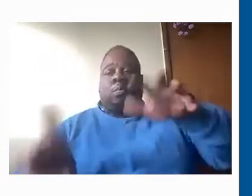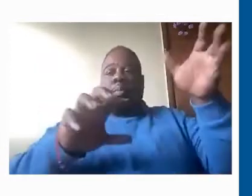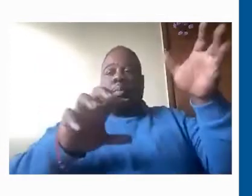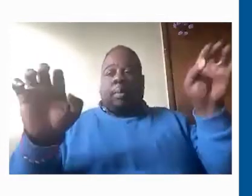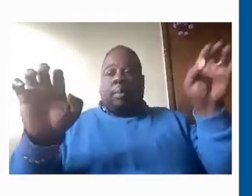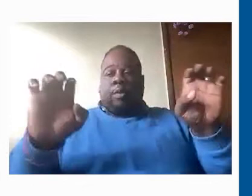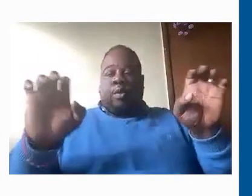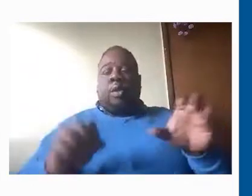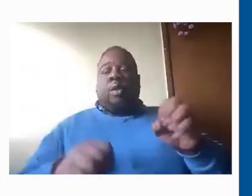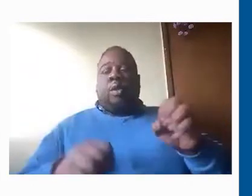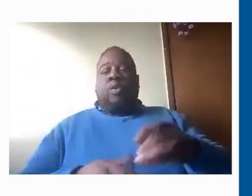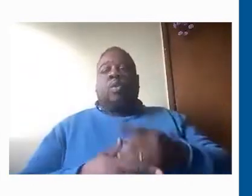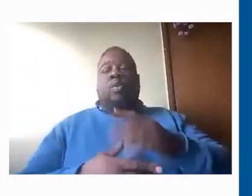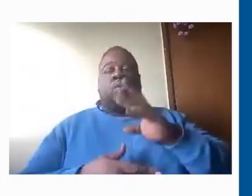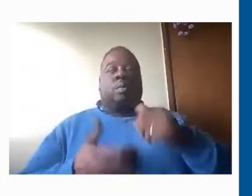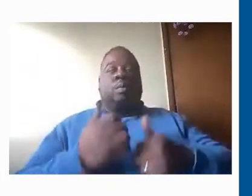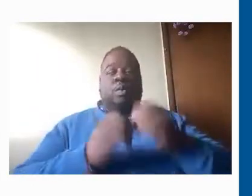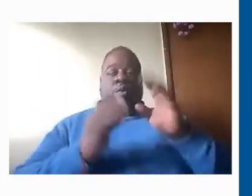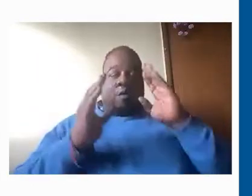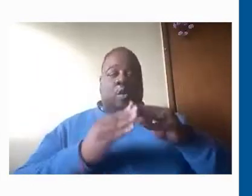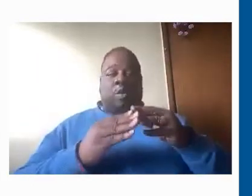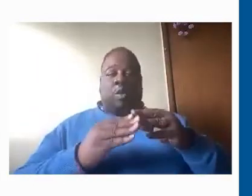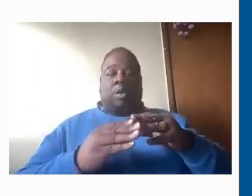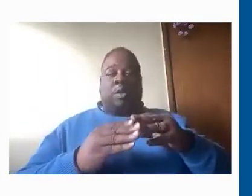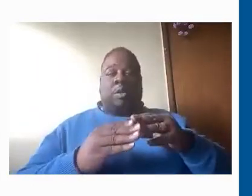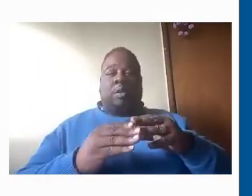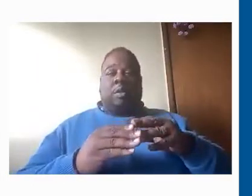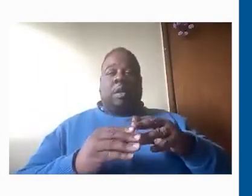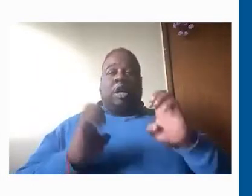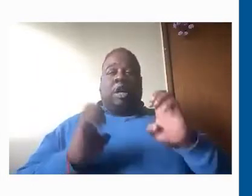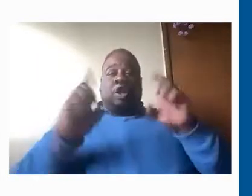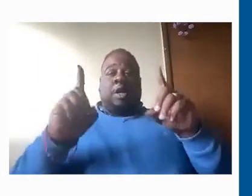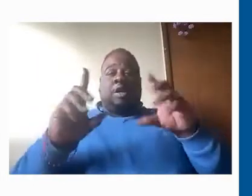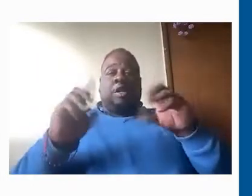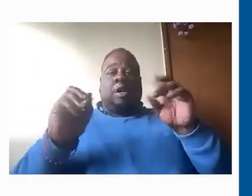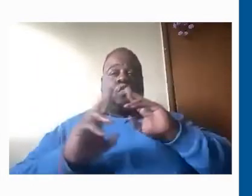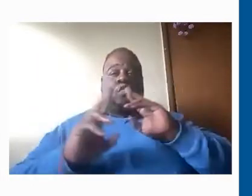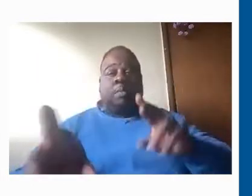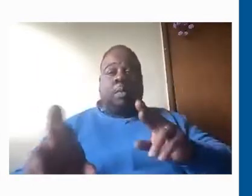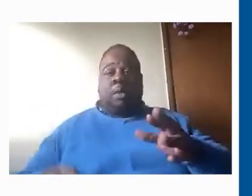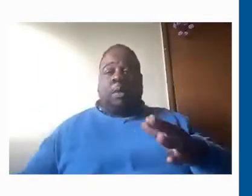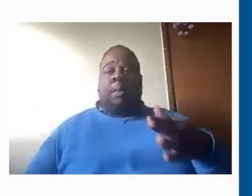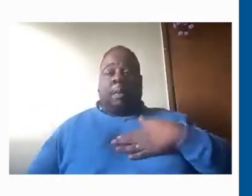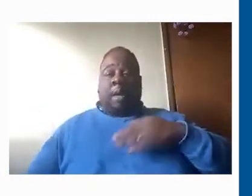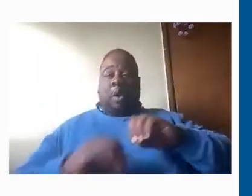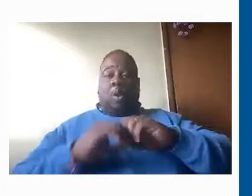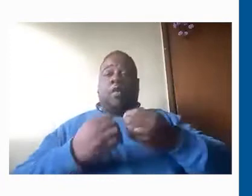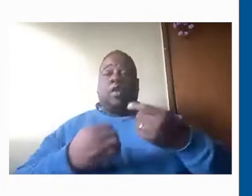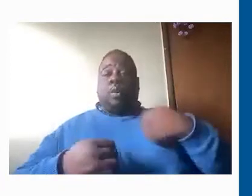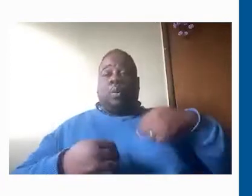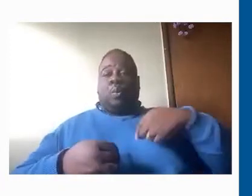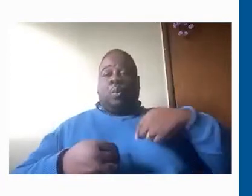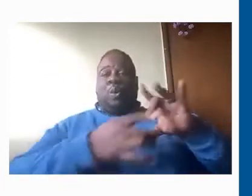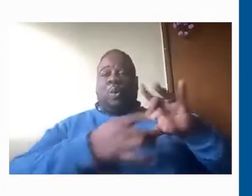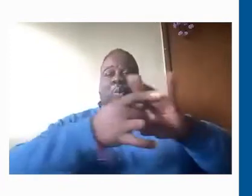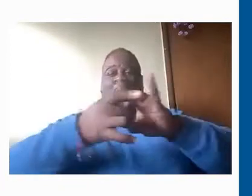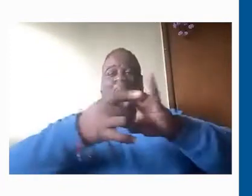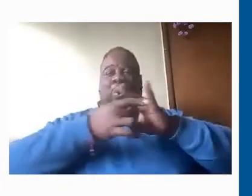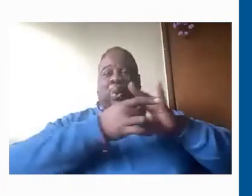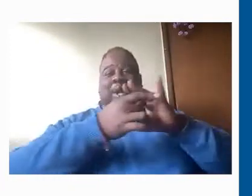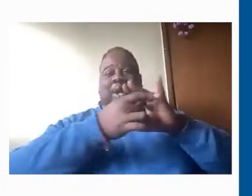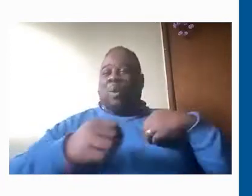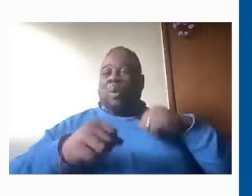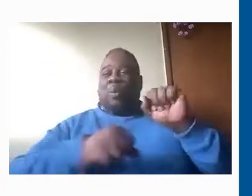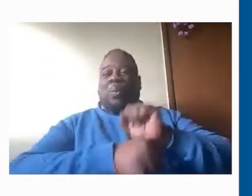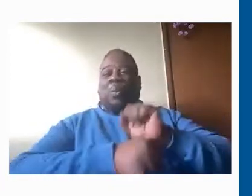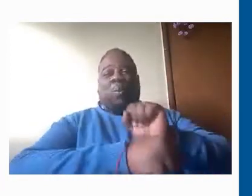So what our office, on a daily basis, what our office does, we are a coordinating agency. So we work with many